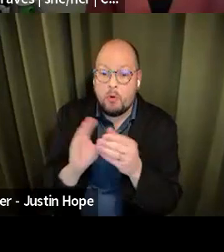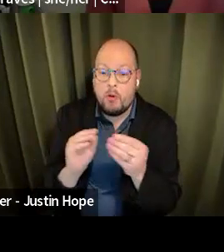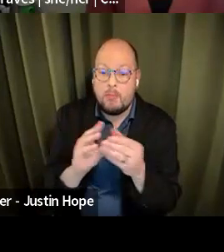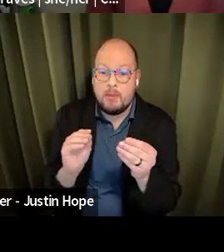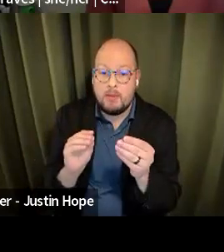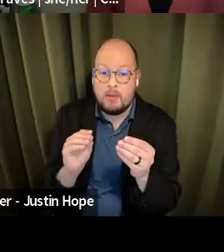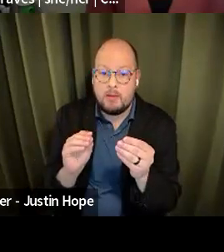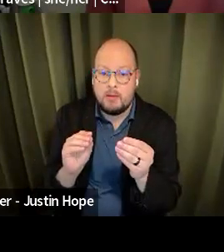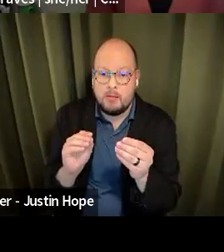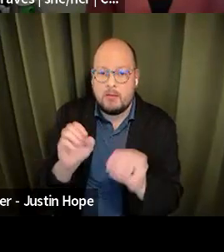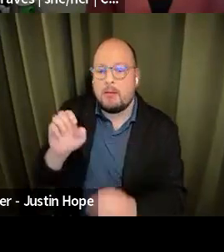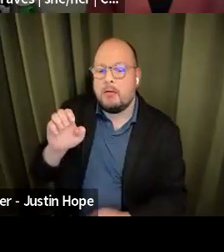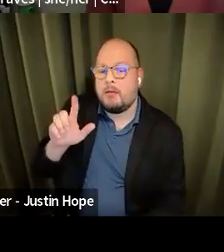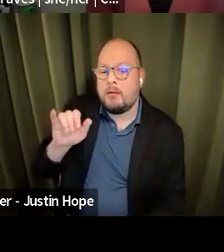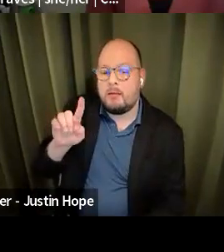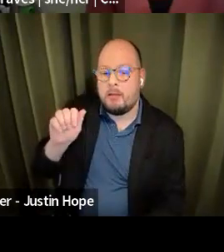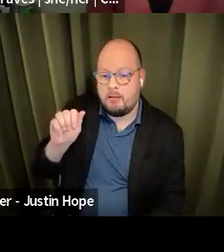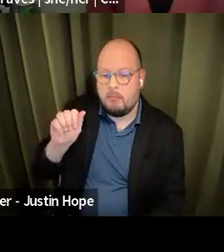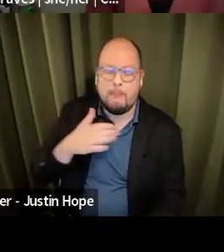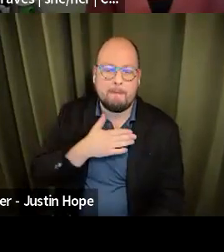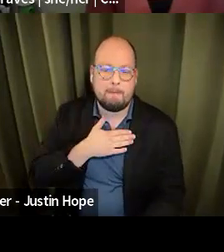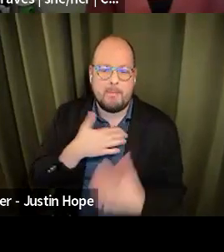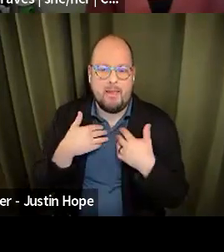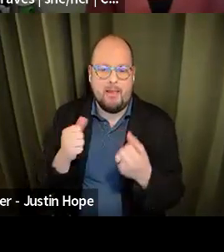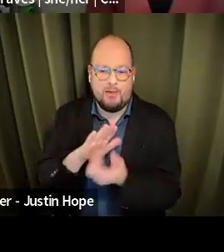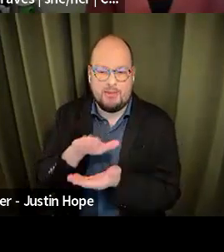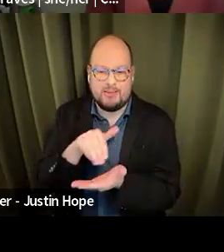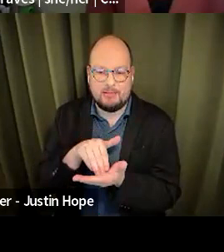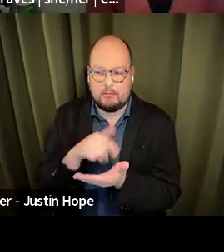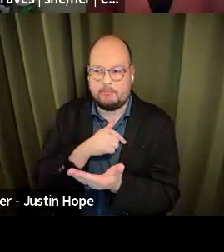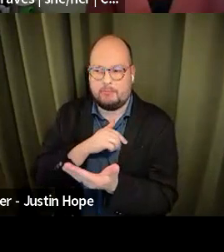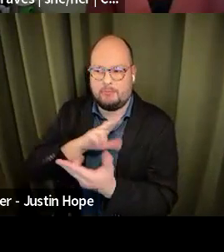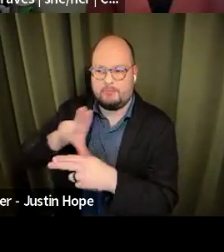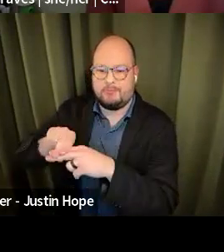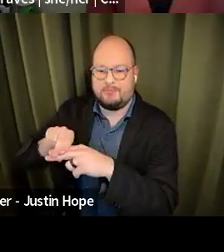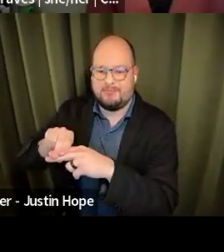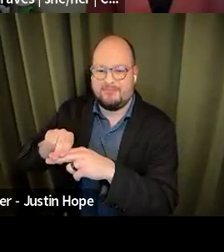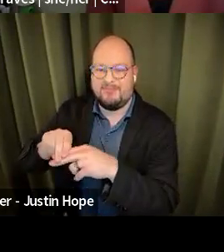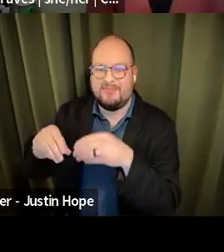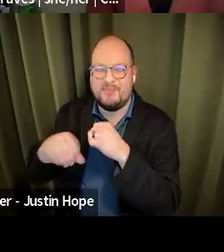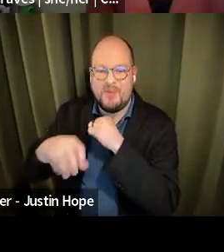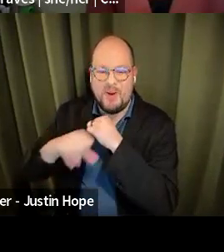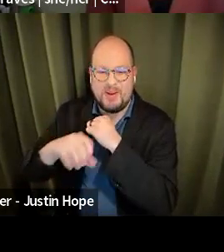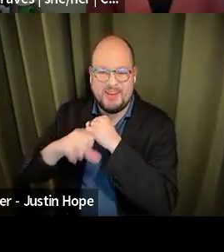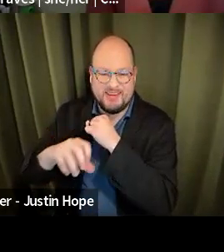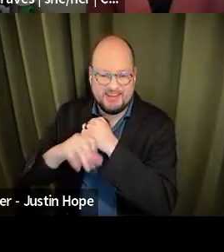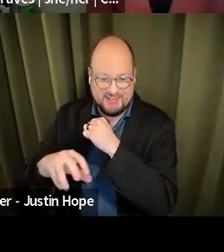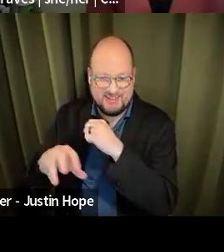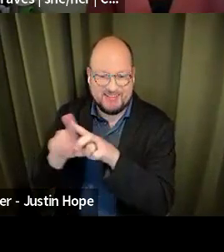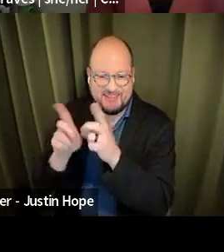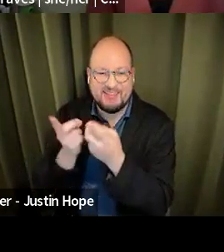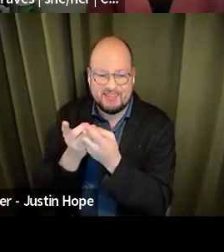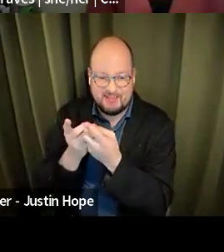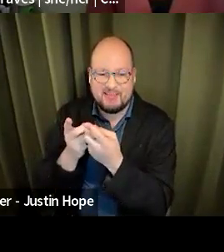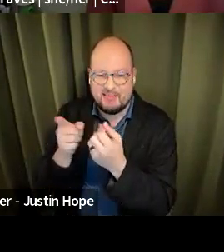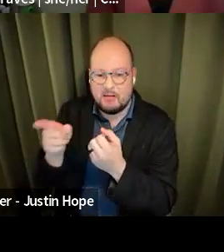In my health center, marketing is my best ally. Marketing goes a long way, and that's why